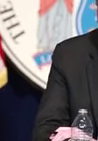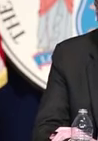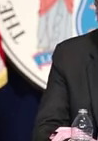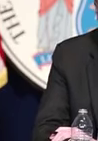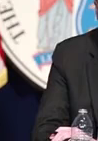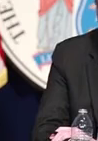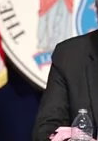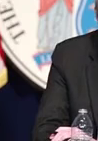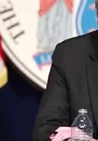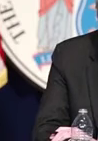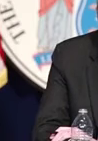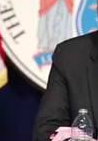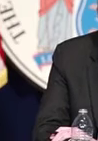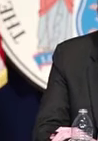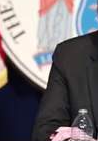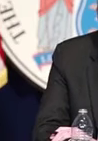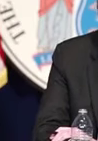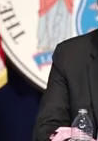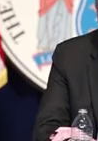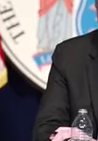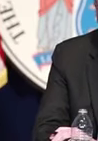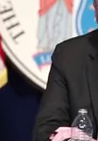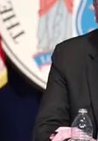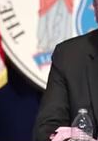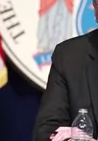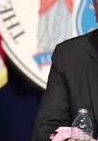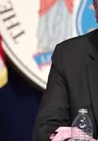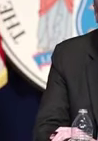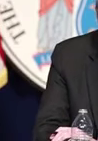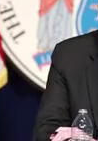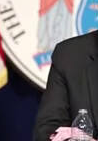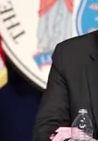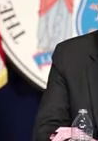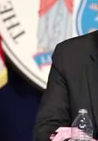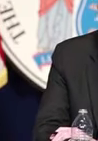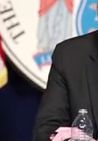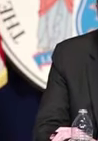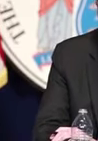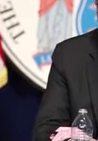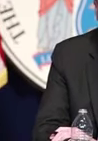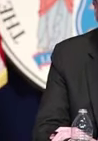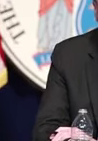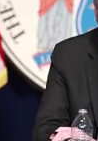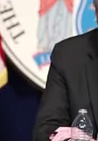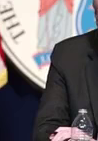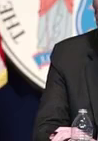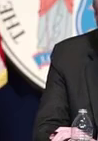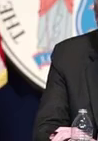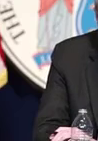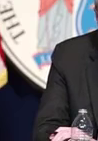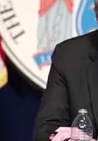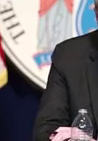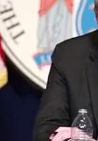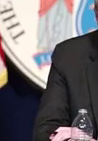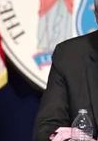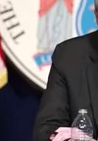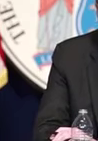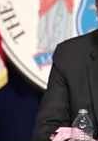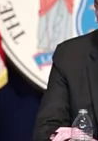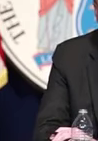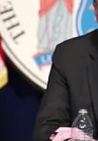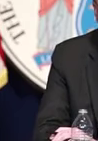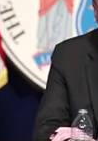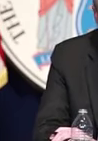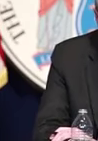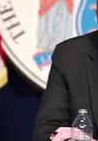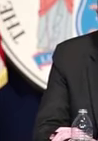certainly it isn't any more fun, and we have many more ahead of us. We simply cannot get complacent. We can't